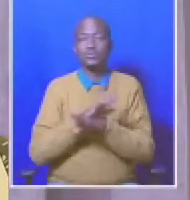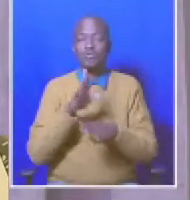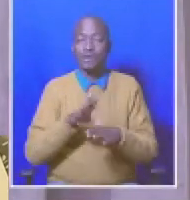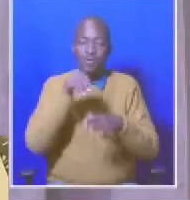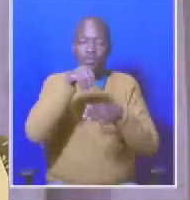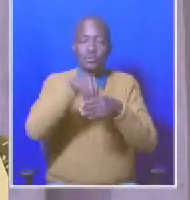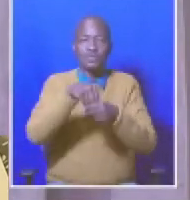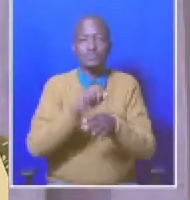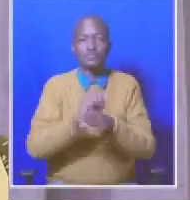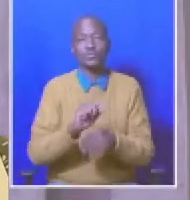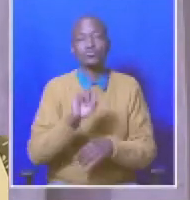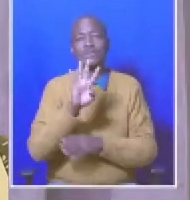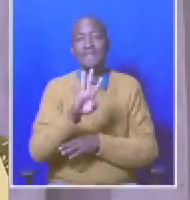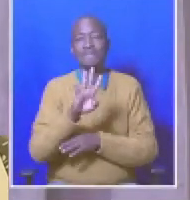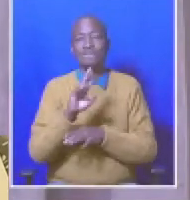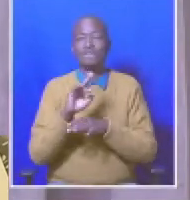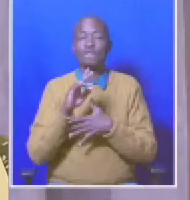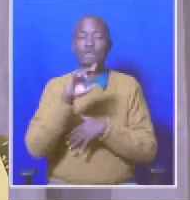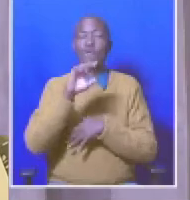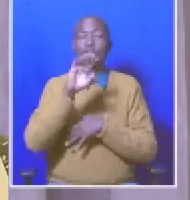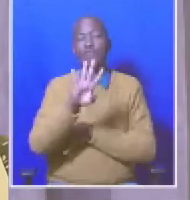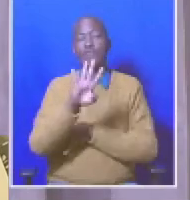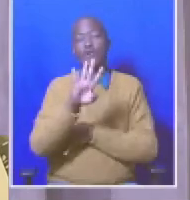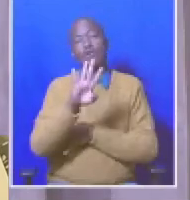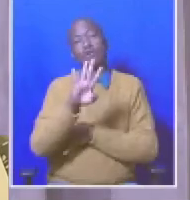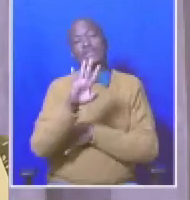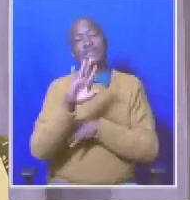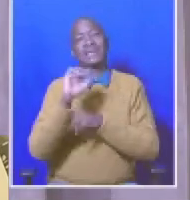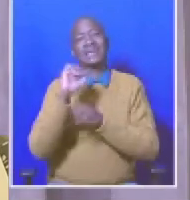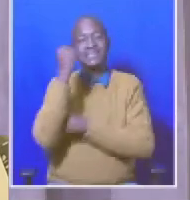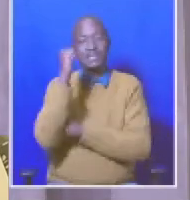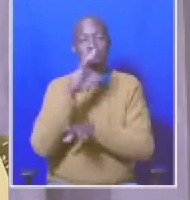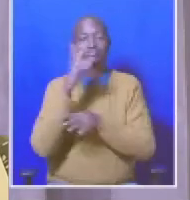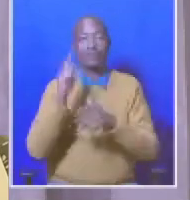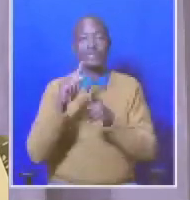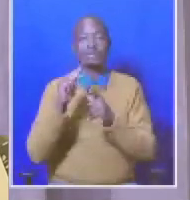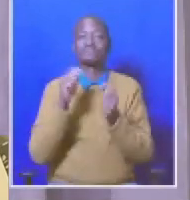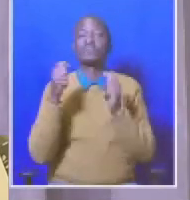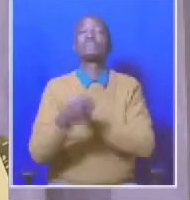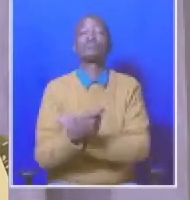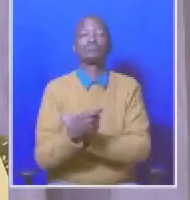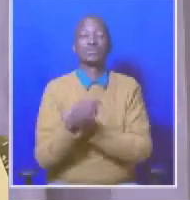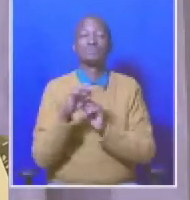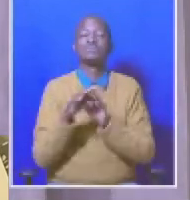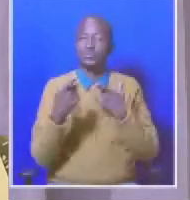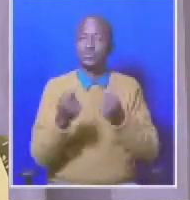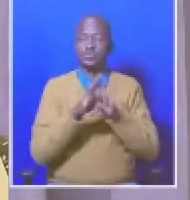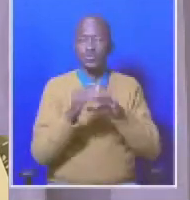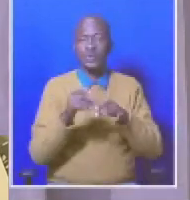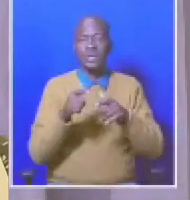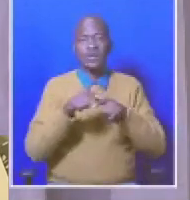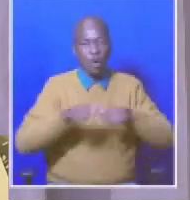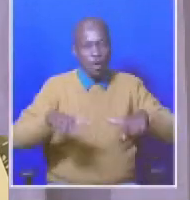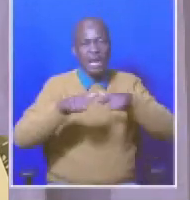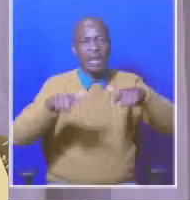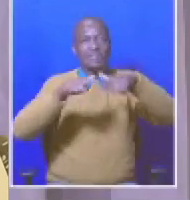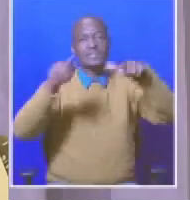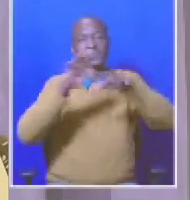contribution to the fourth industrial revolution. And that's that we do through all levels of government.